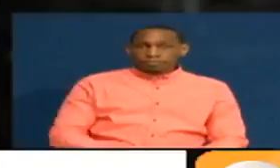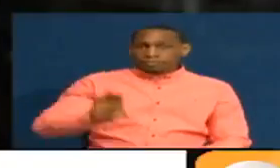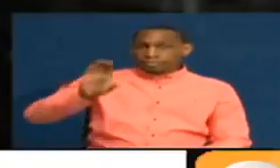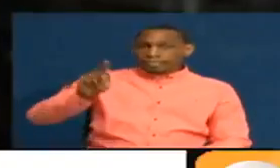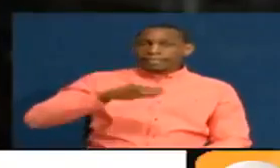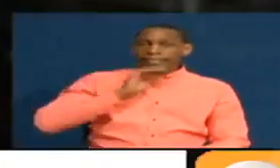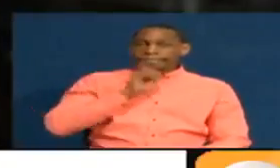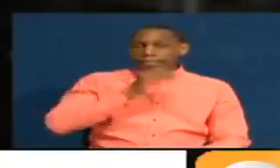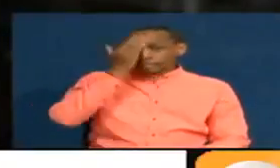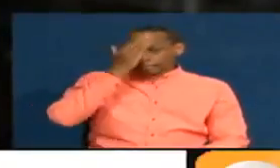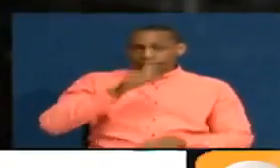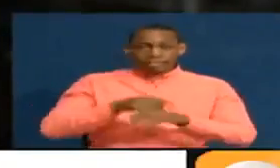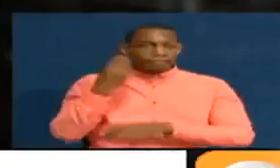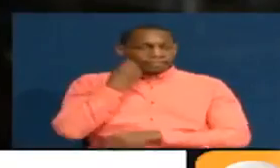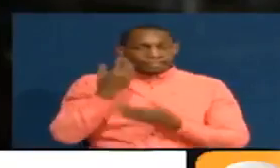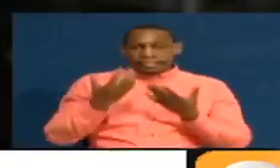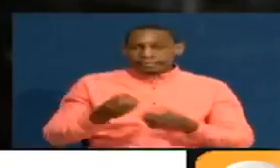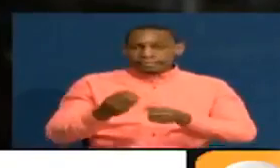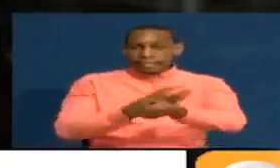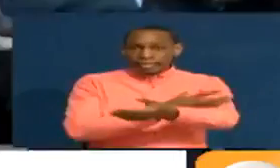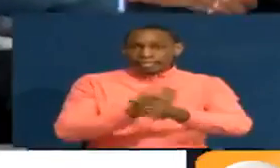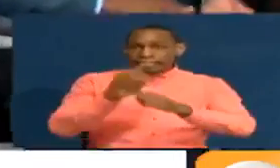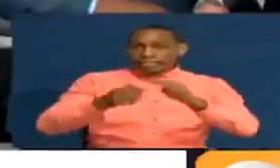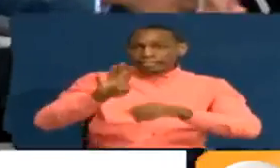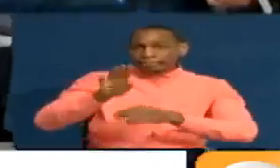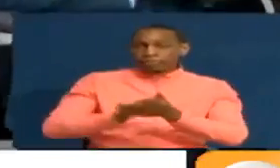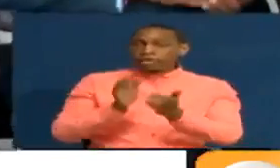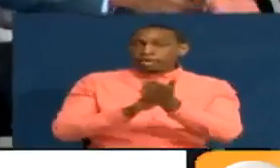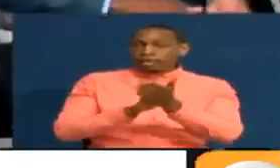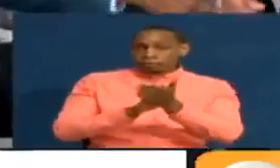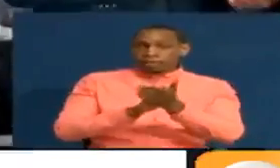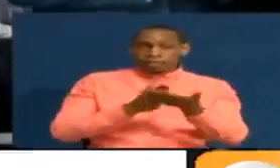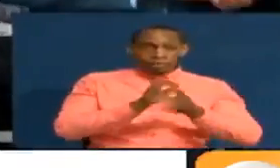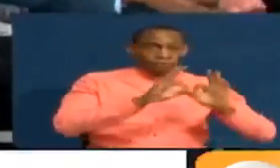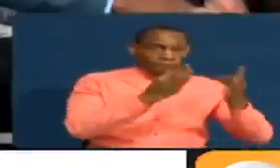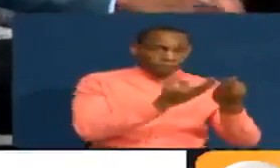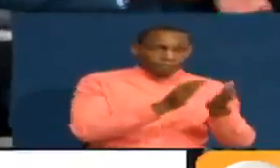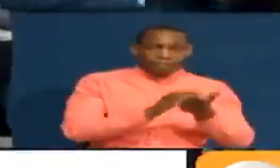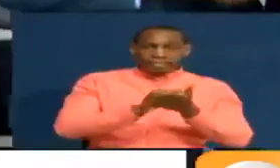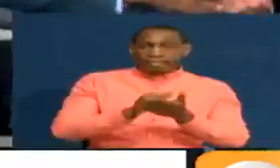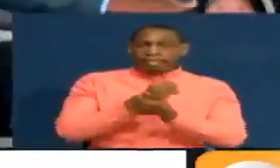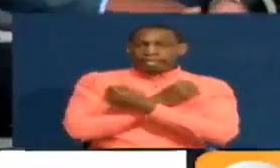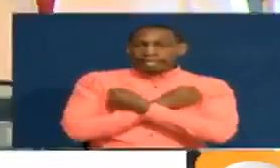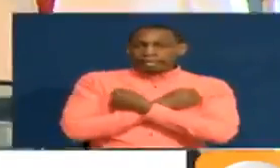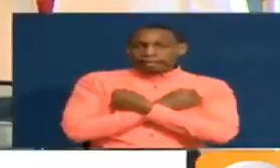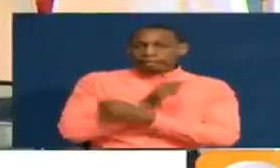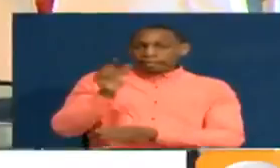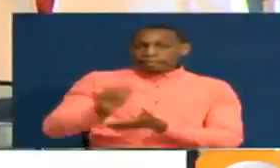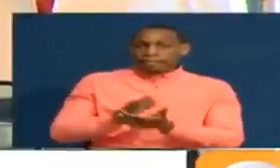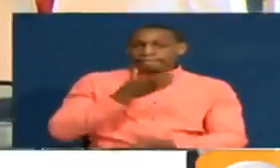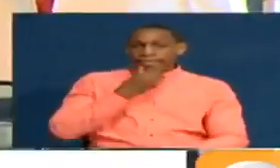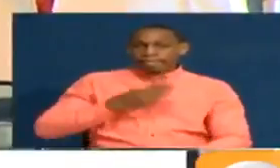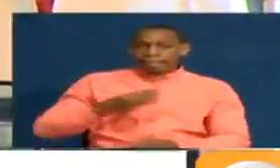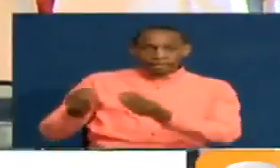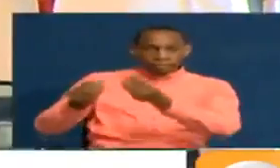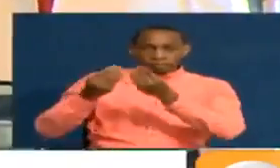Kirubi, who died on Monday after battling cancer for 4 years, was eulogized by his family as a loving patriarch. My dad taught